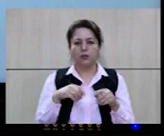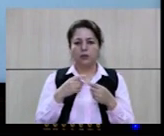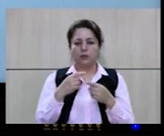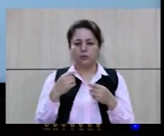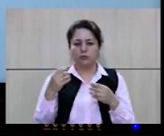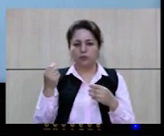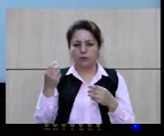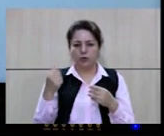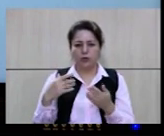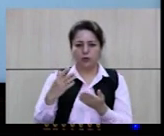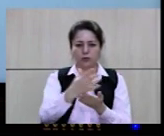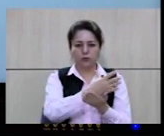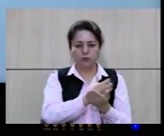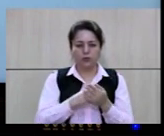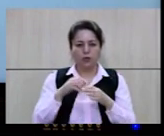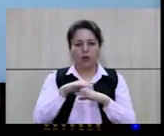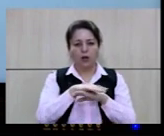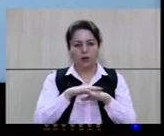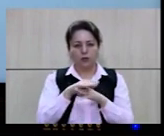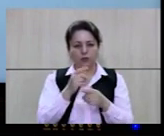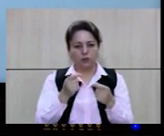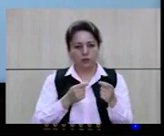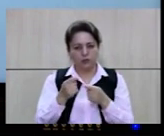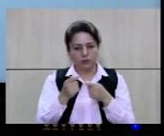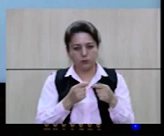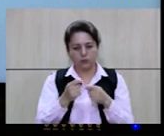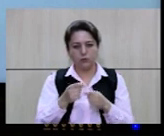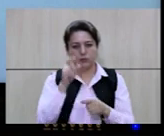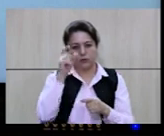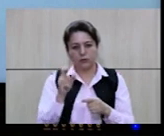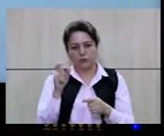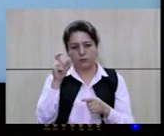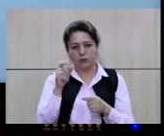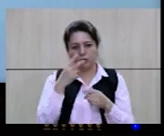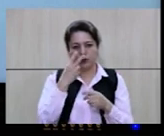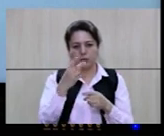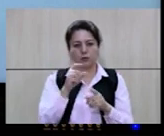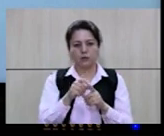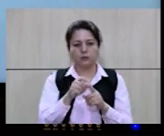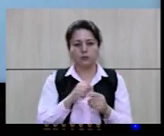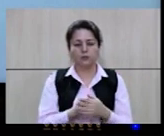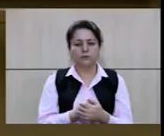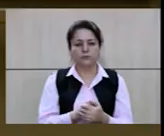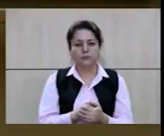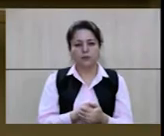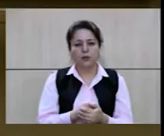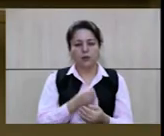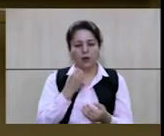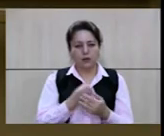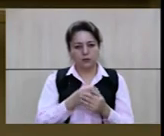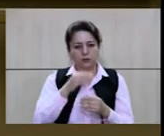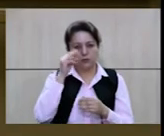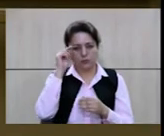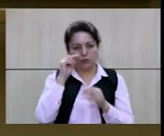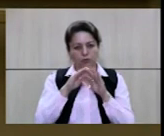aholi ustidan nazorat olib boruvchi shaxsga nisbatan ishlatilgan so'z. Aziz